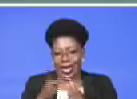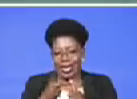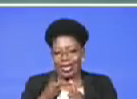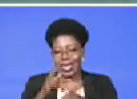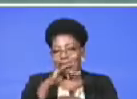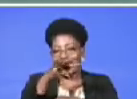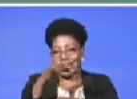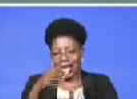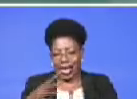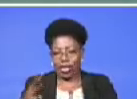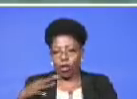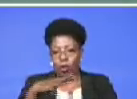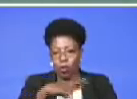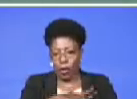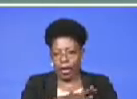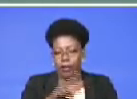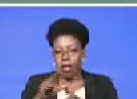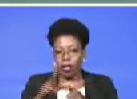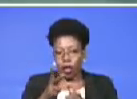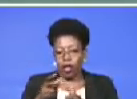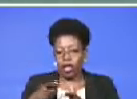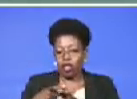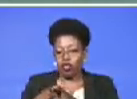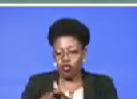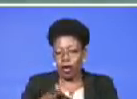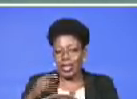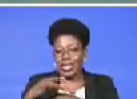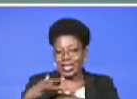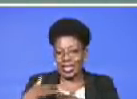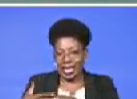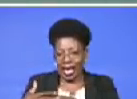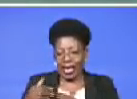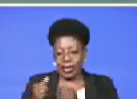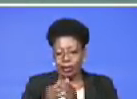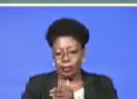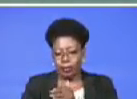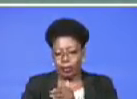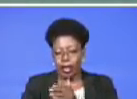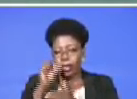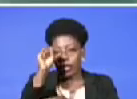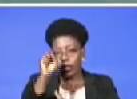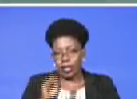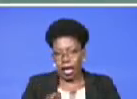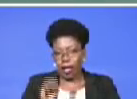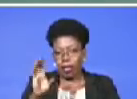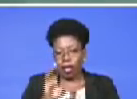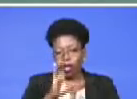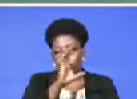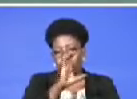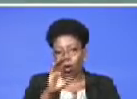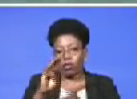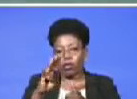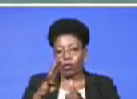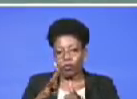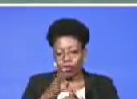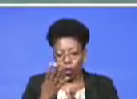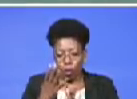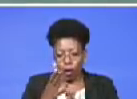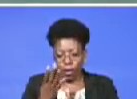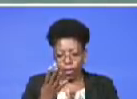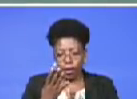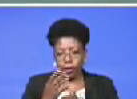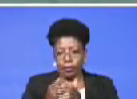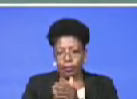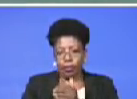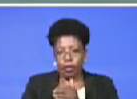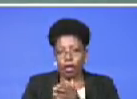Wave. Was Running Tide. Tidal Wave finished third. Southern Cross was fourth. Fifth was Air Sky. Rough Justice was